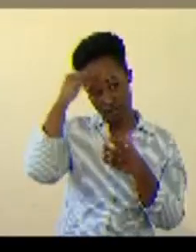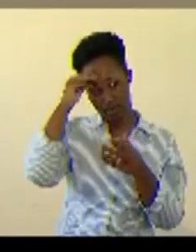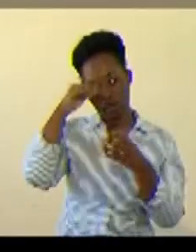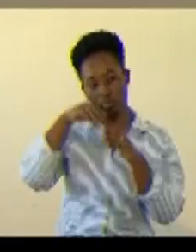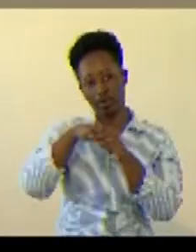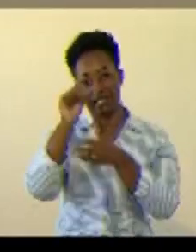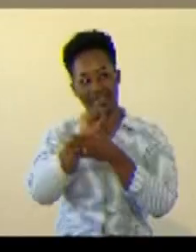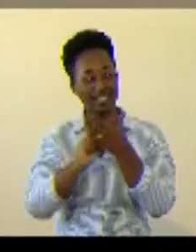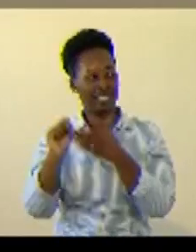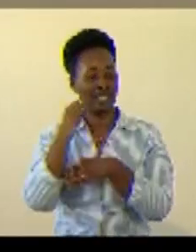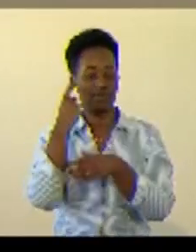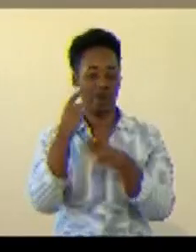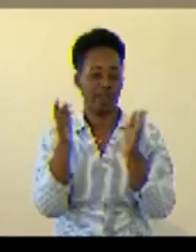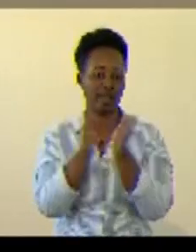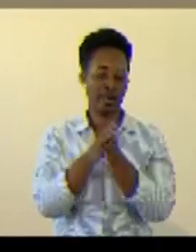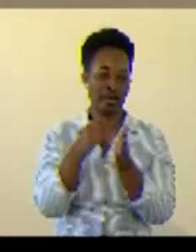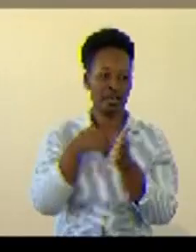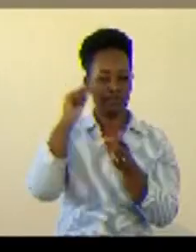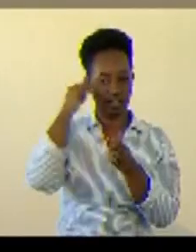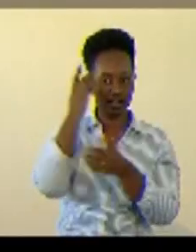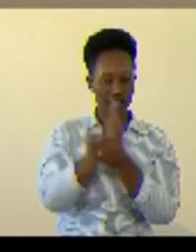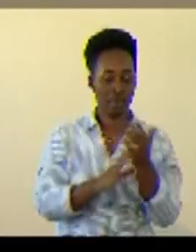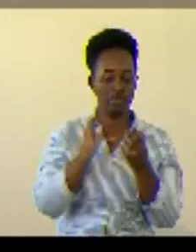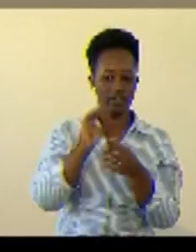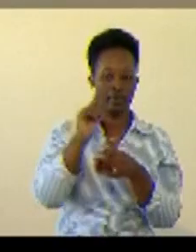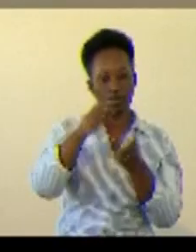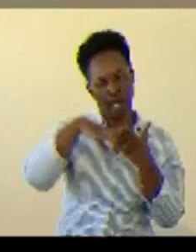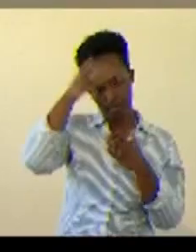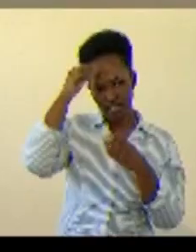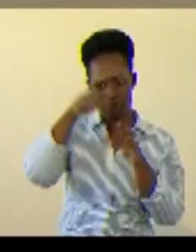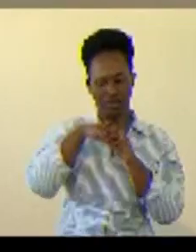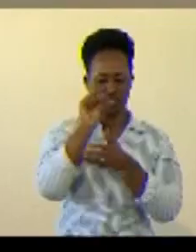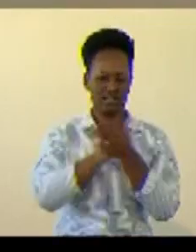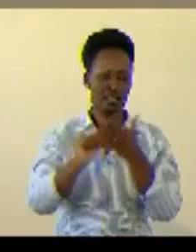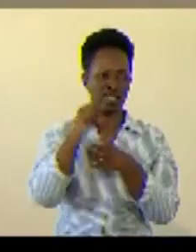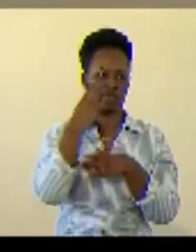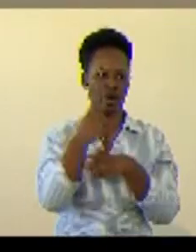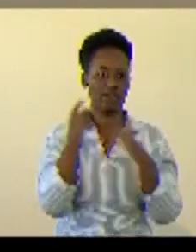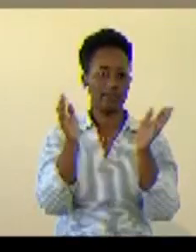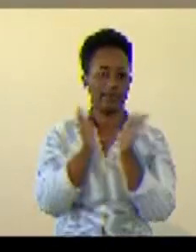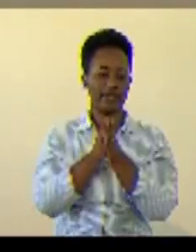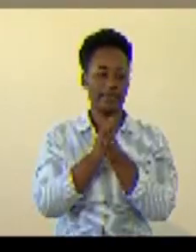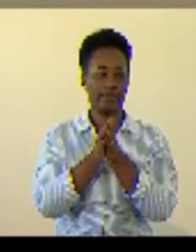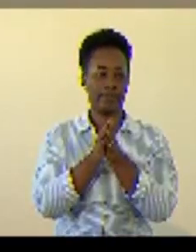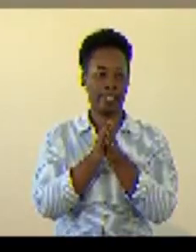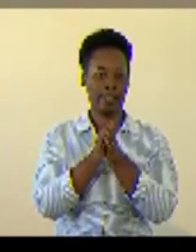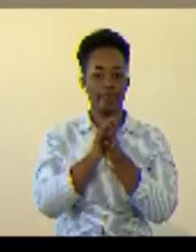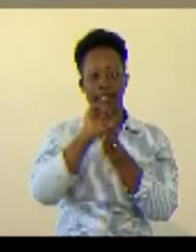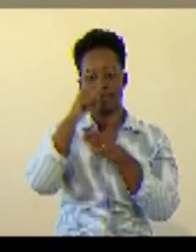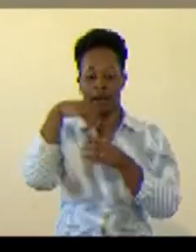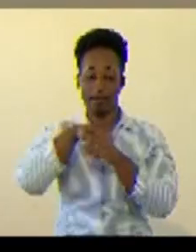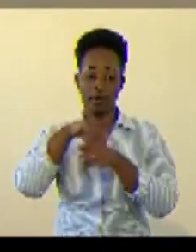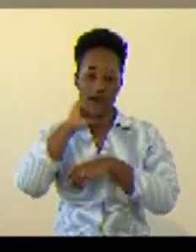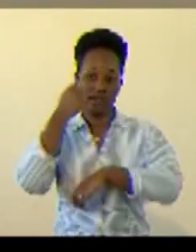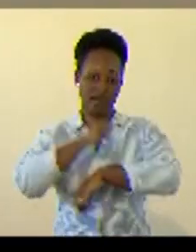1, and I think some of you remember you studied it in Senior 1. And I also engage other students in